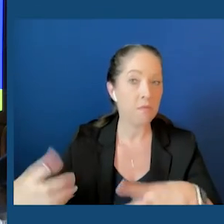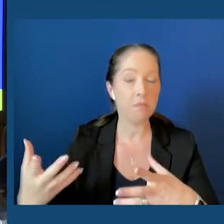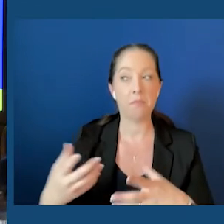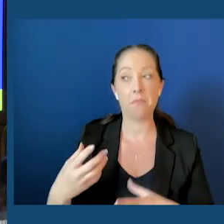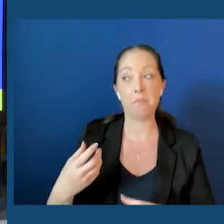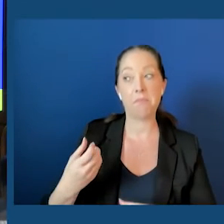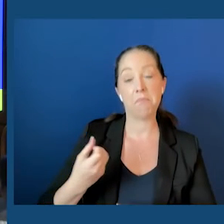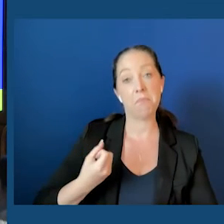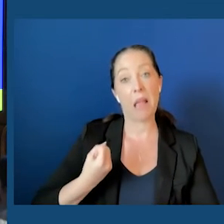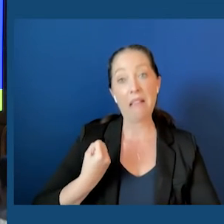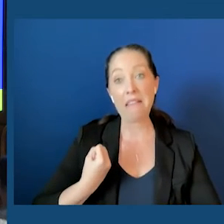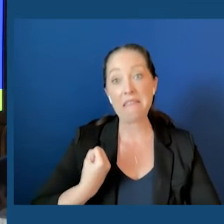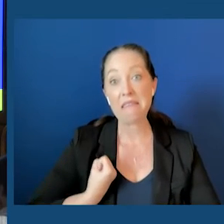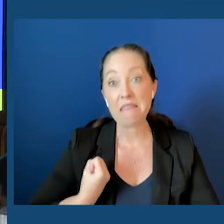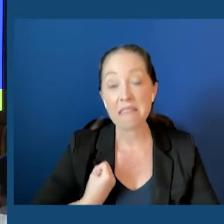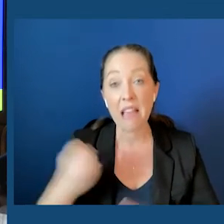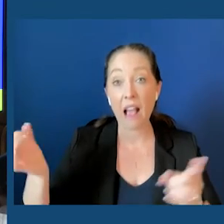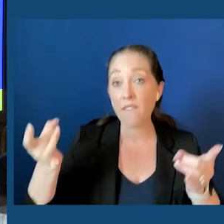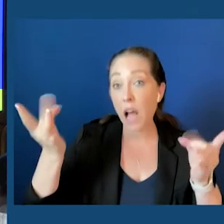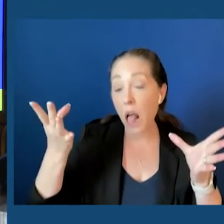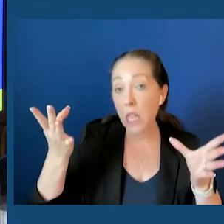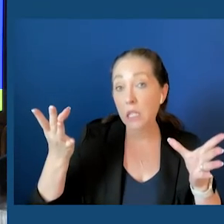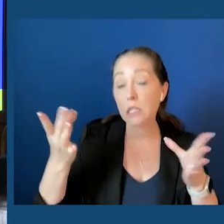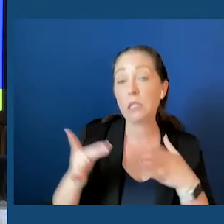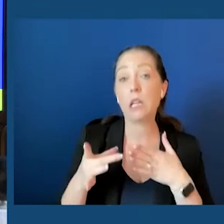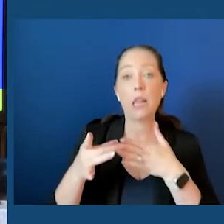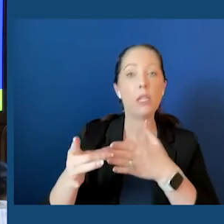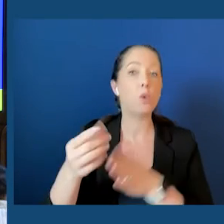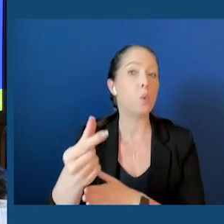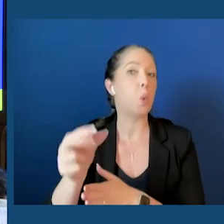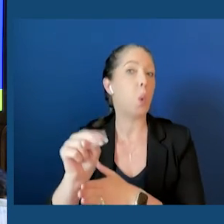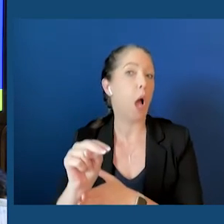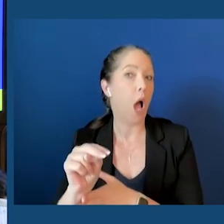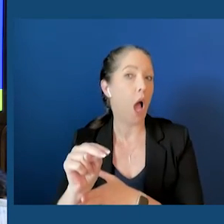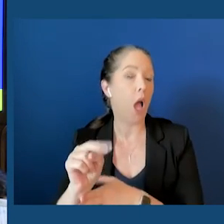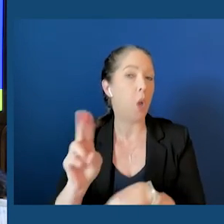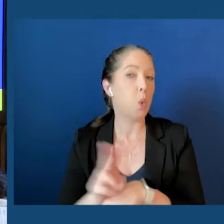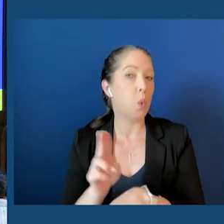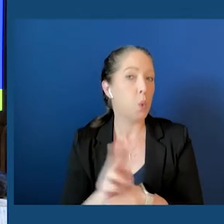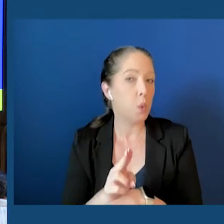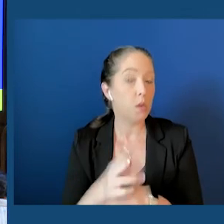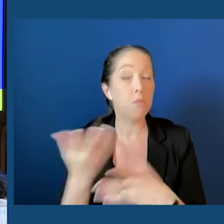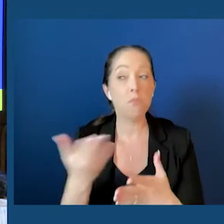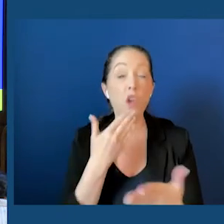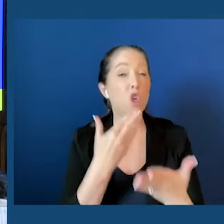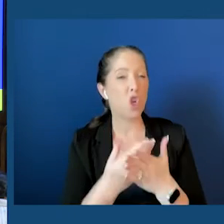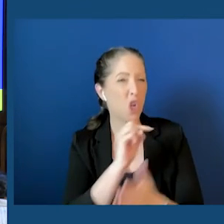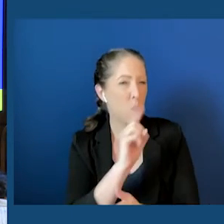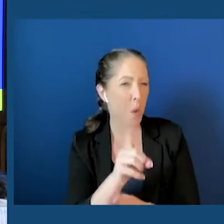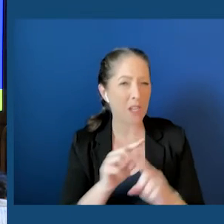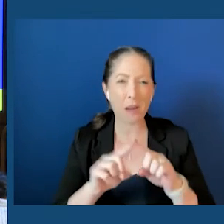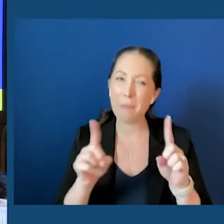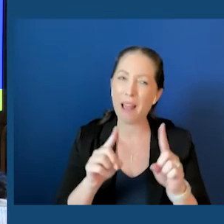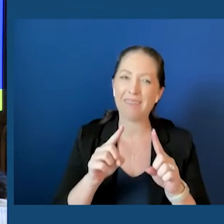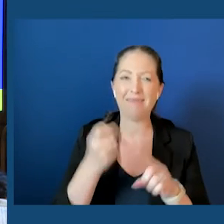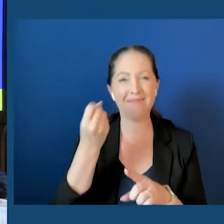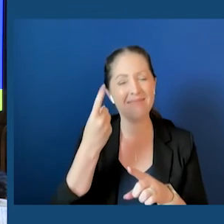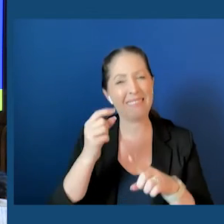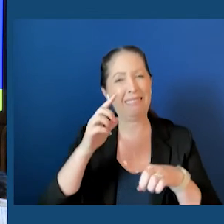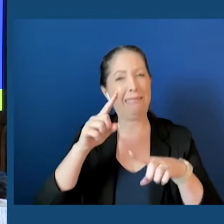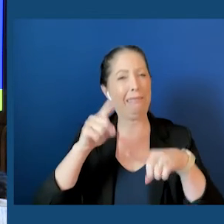that leads to particular gun use. So good question, but there's a variety of